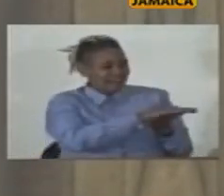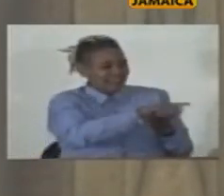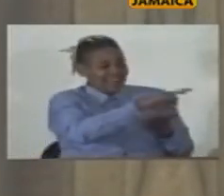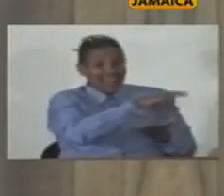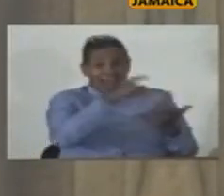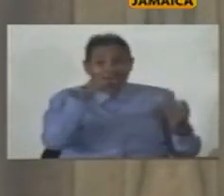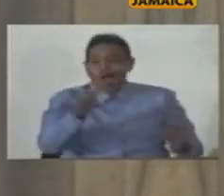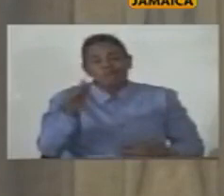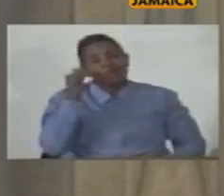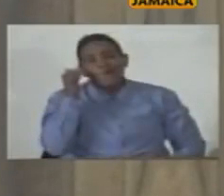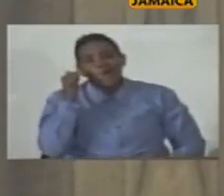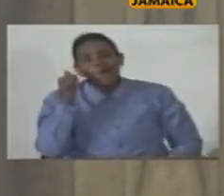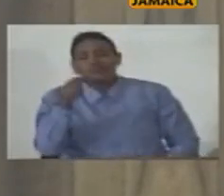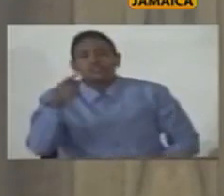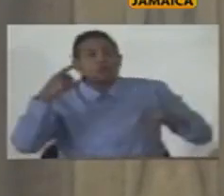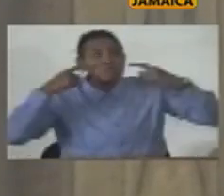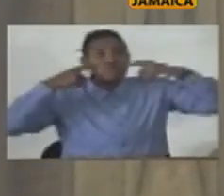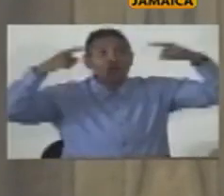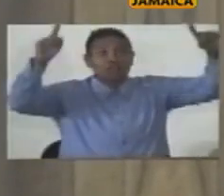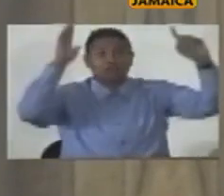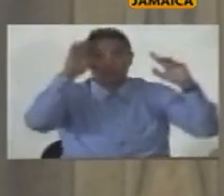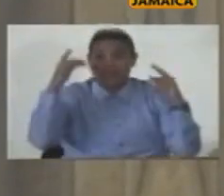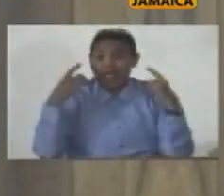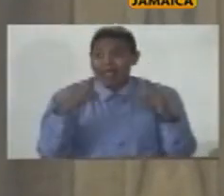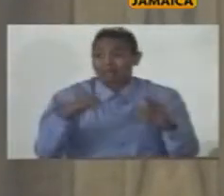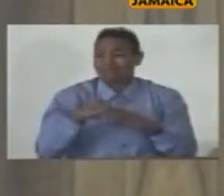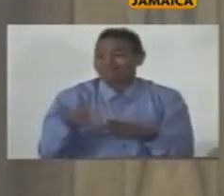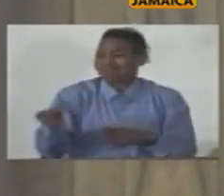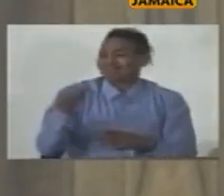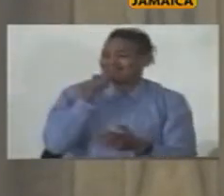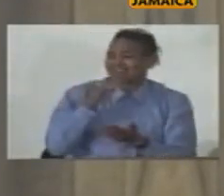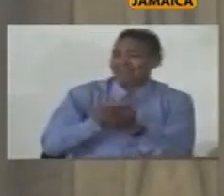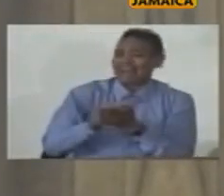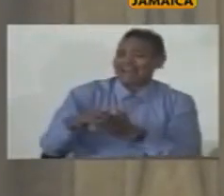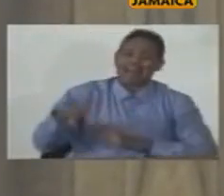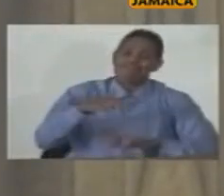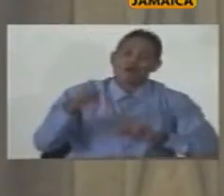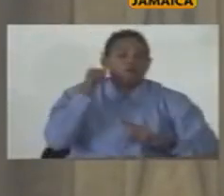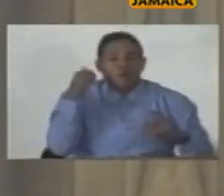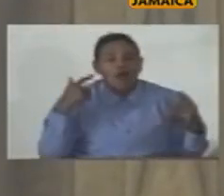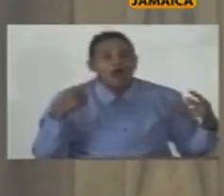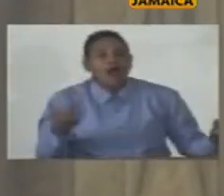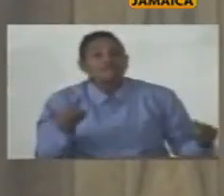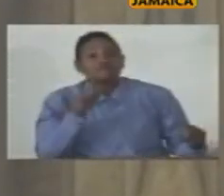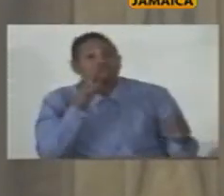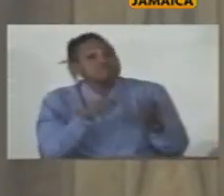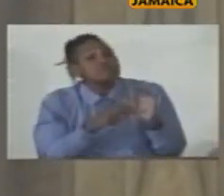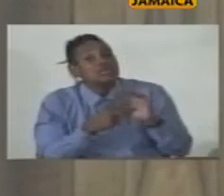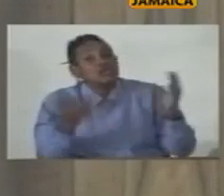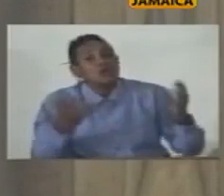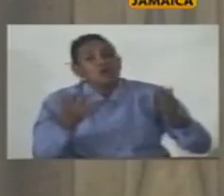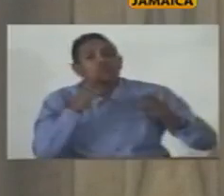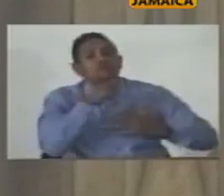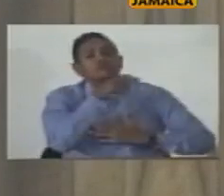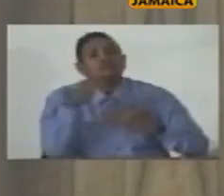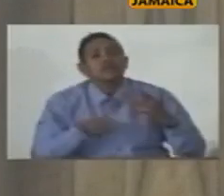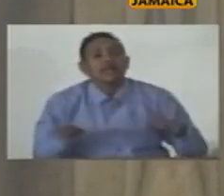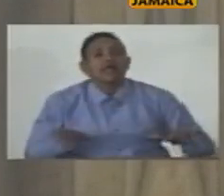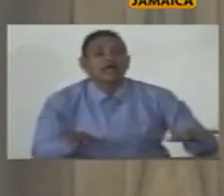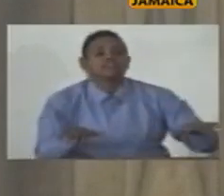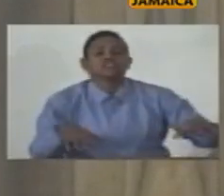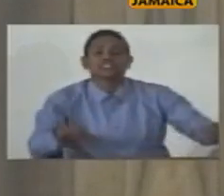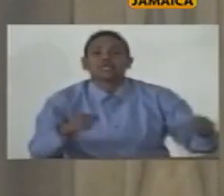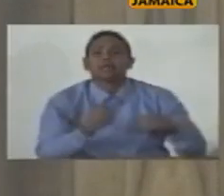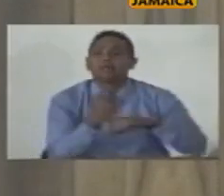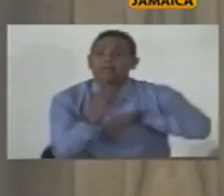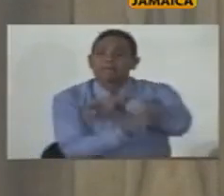environment. Prosperity cannot take place in an unsanitary environment. As such, here are the actions taken to make